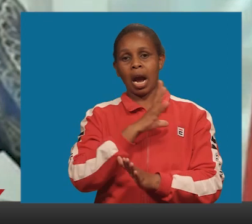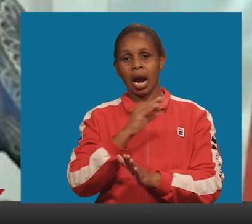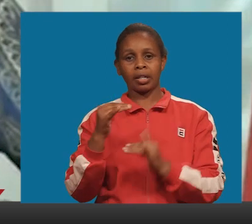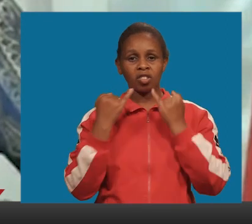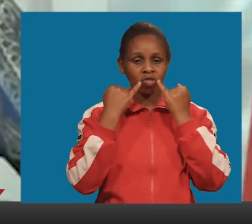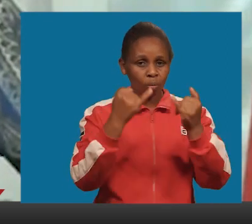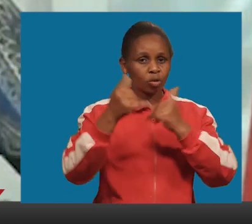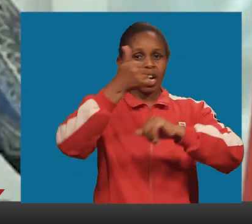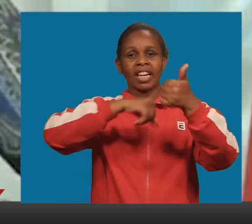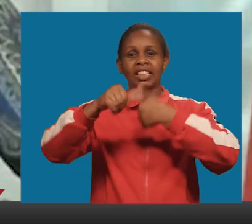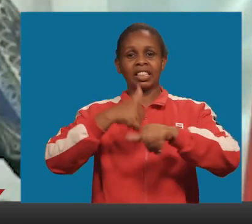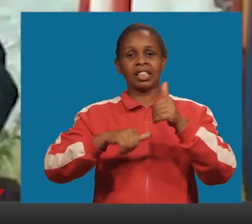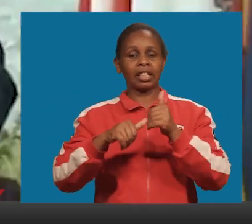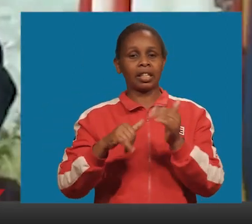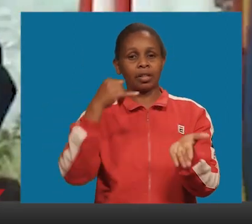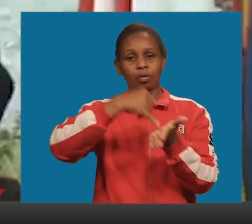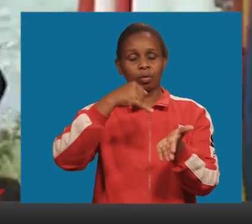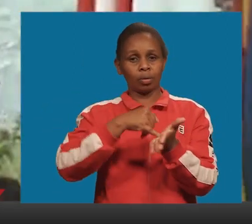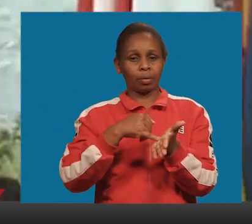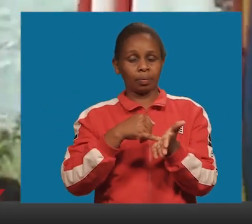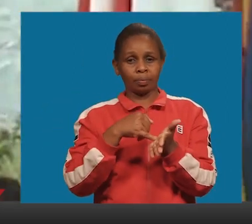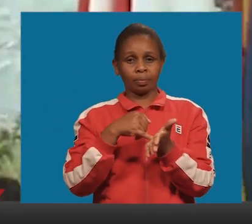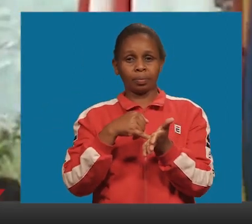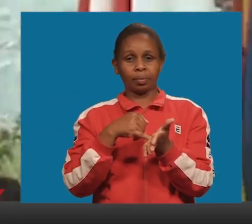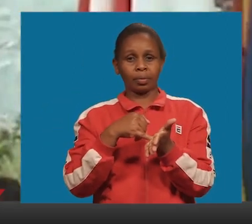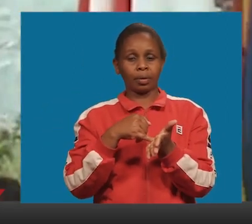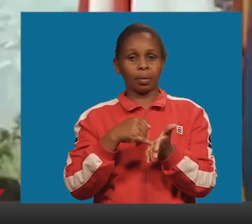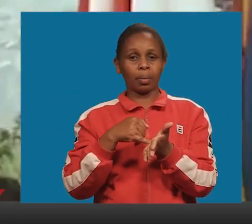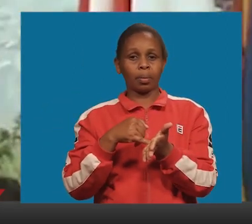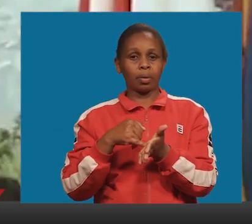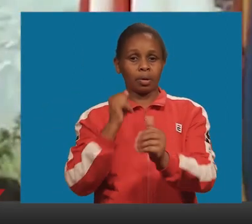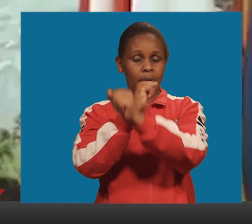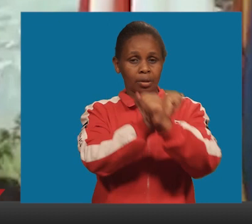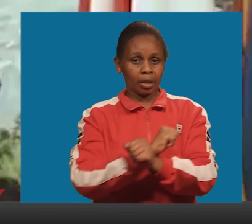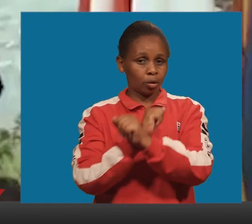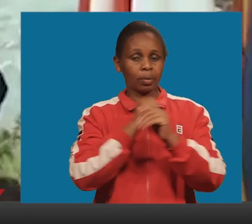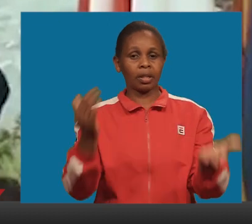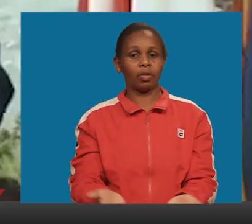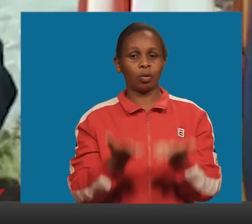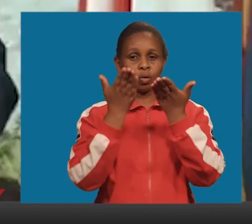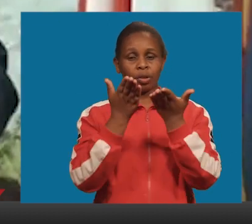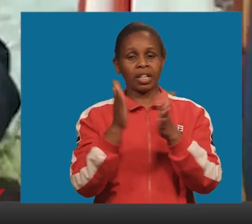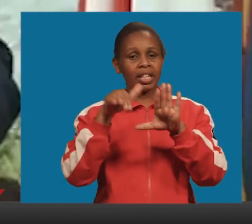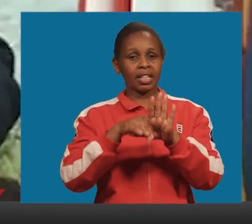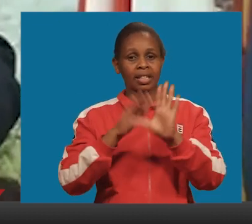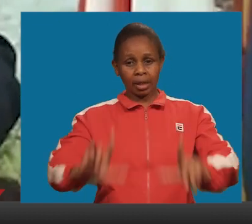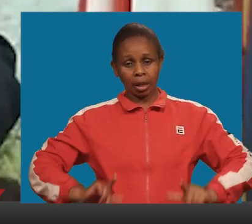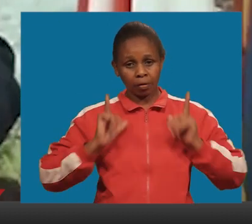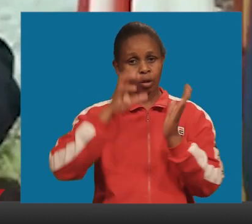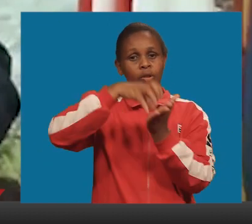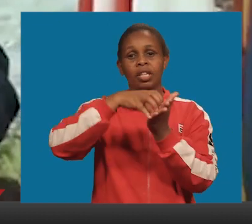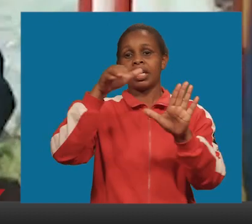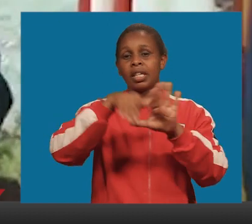the detailed activities. Engaged to strengthen border security, improve the living condition